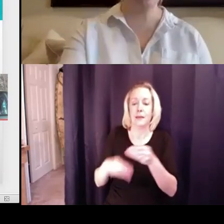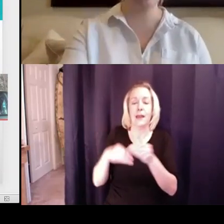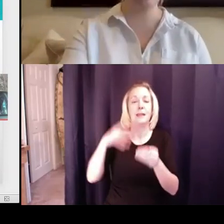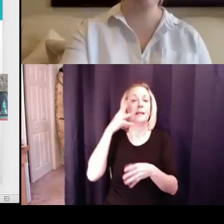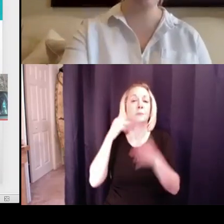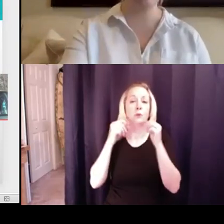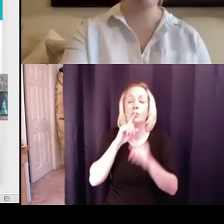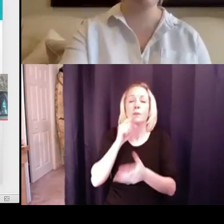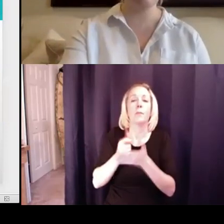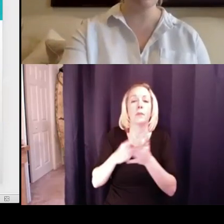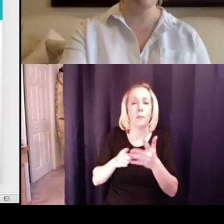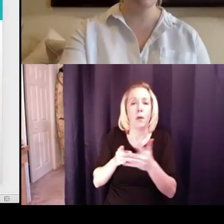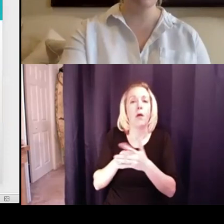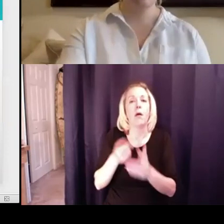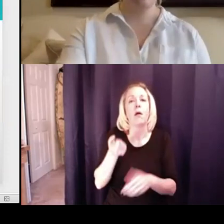concept.